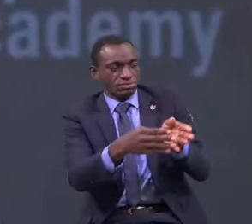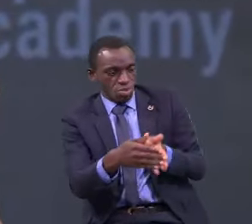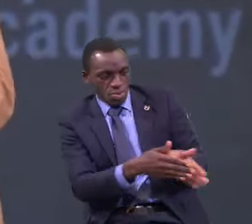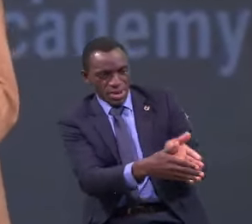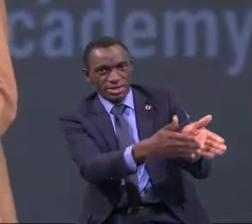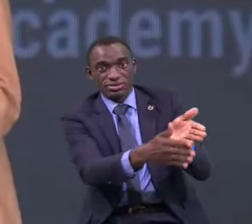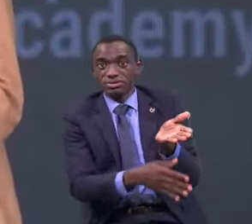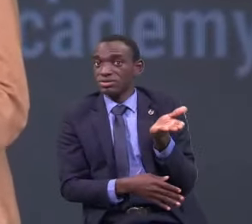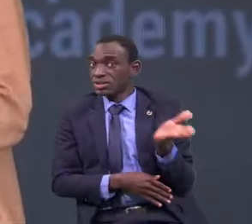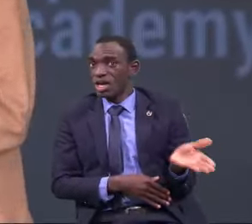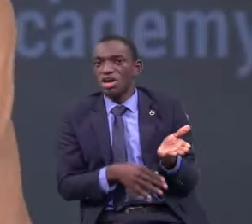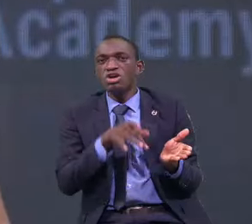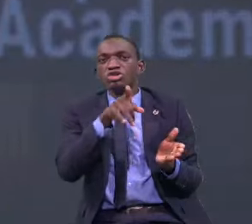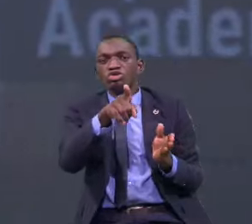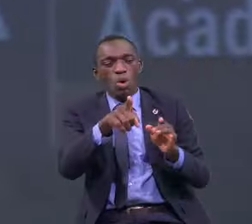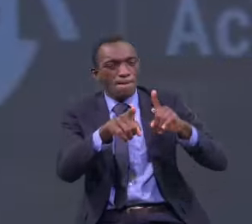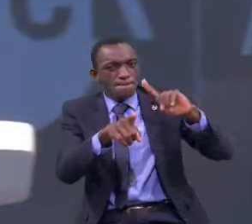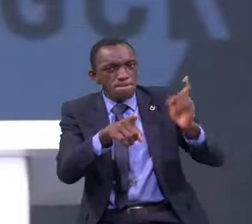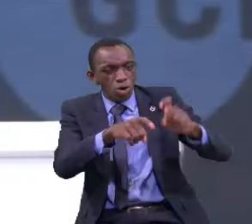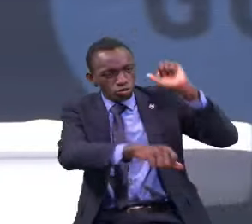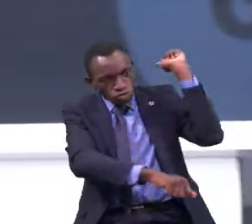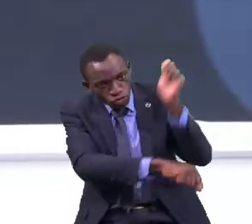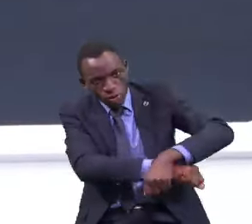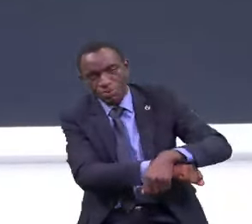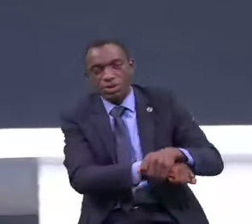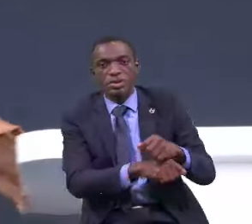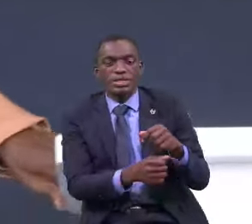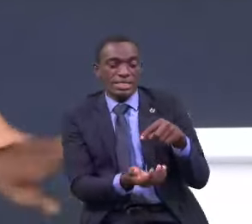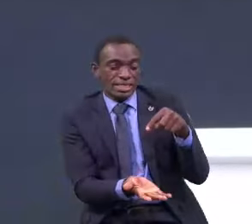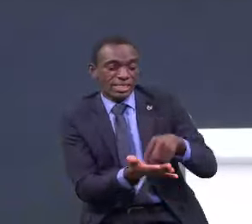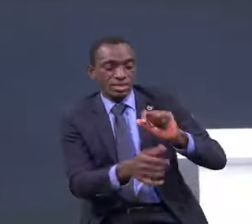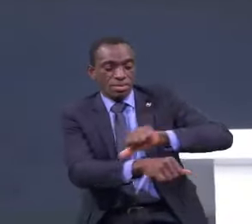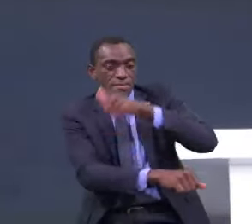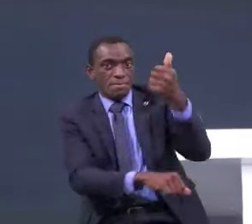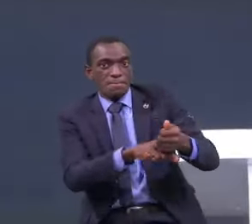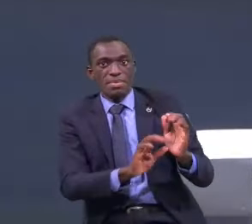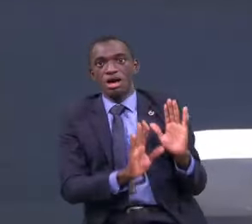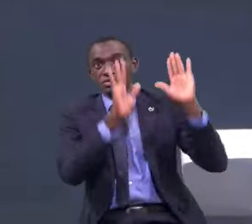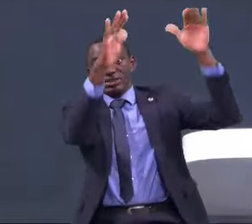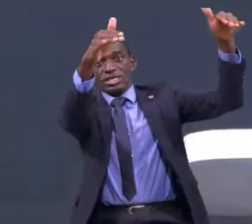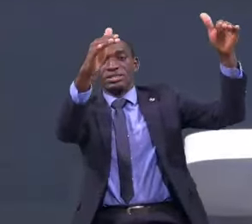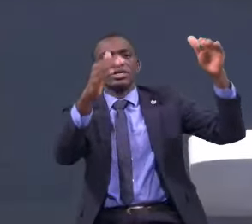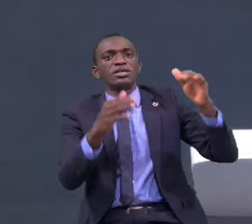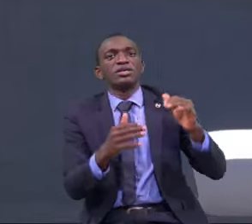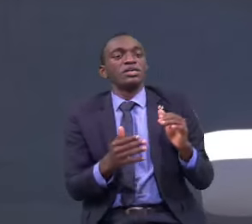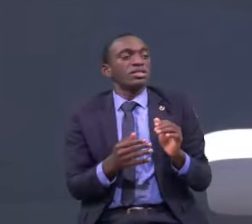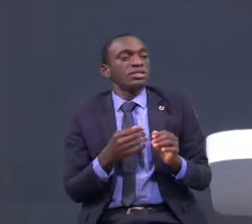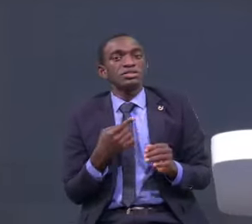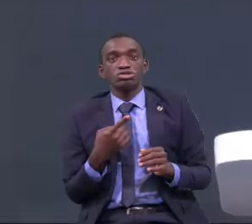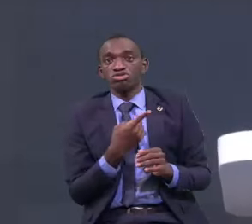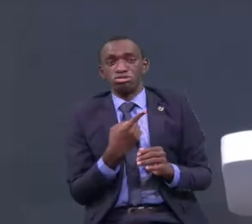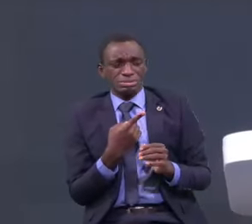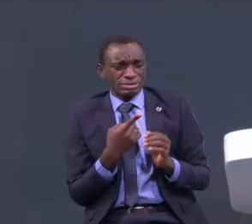We have to subdue this mountain, that we don't allow the mountain